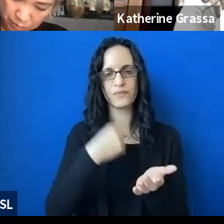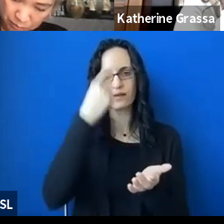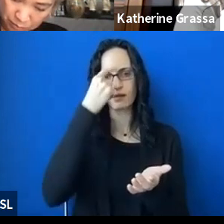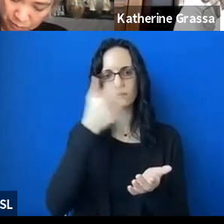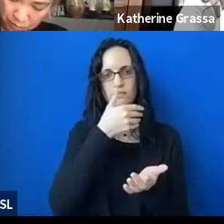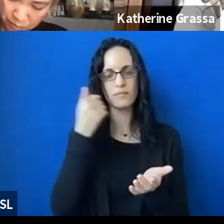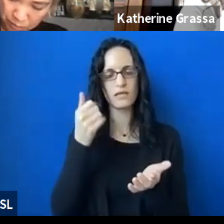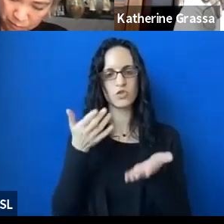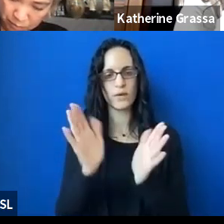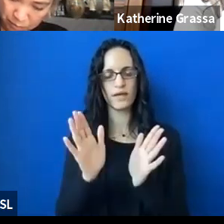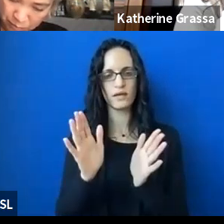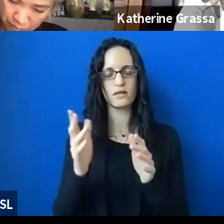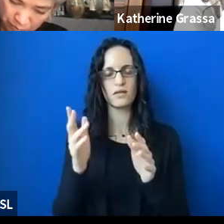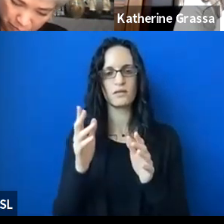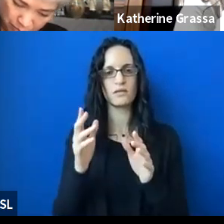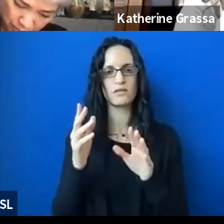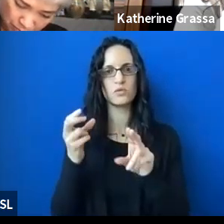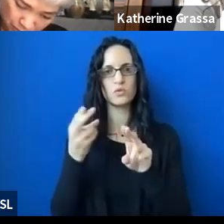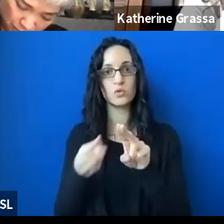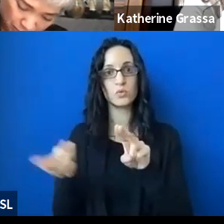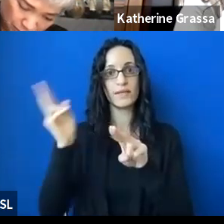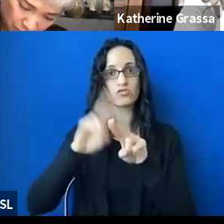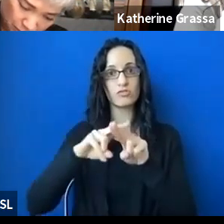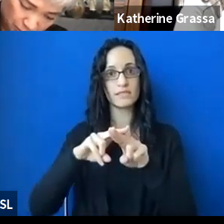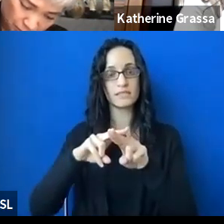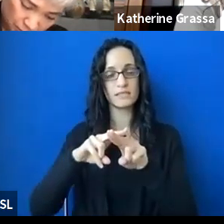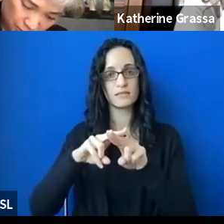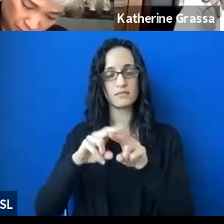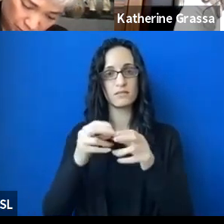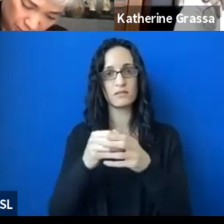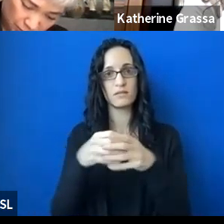to increase the